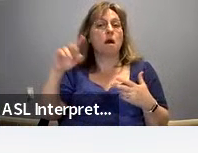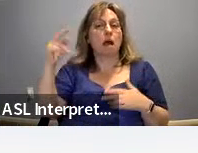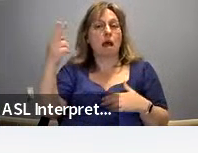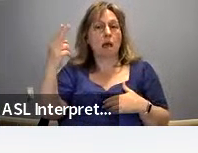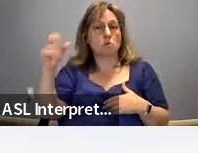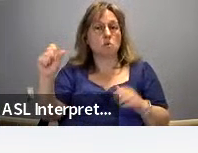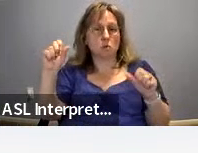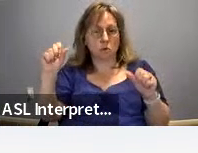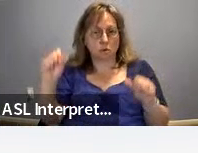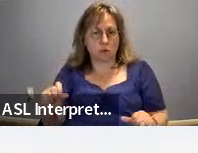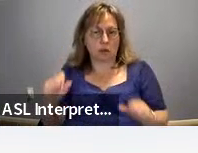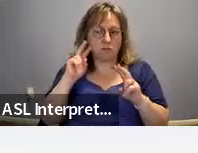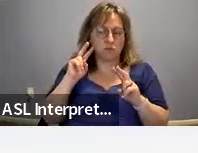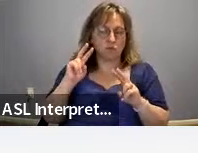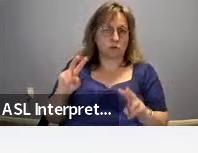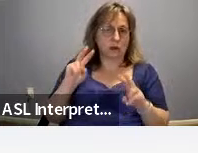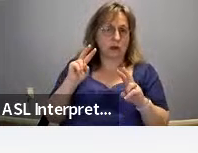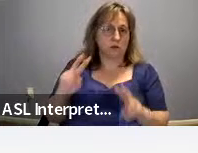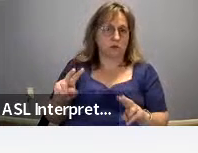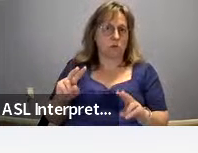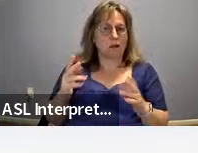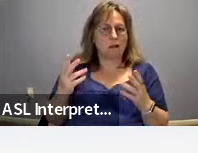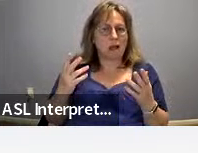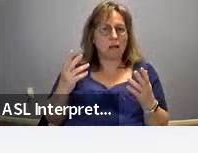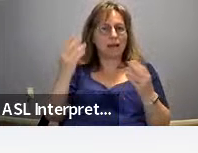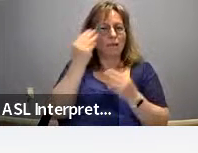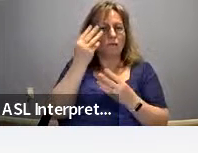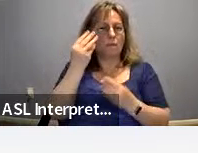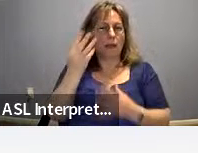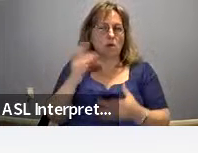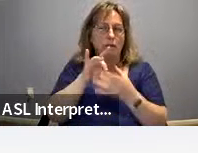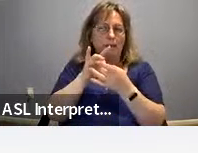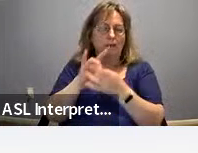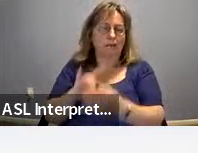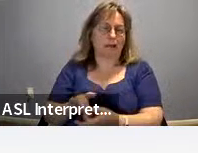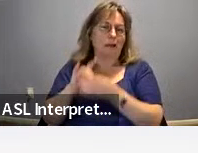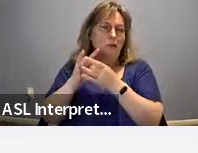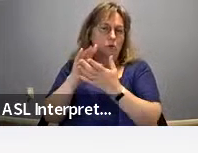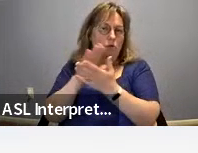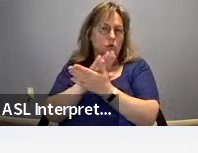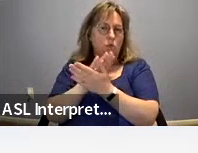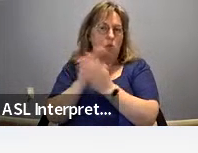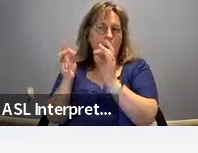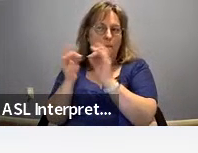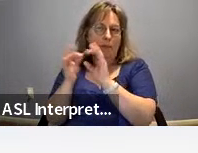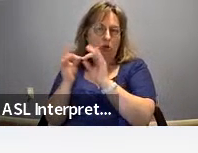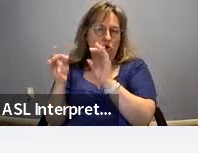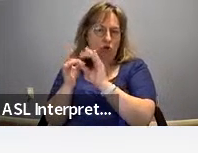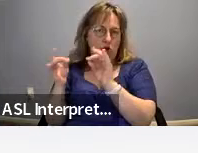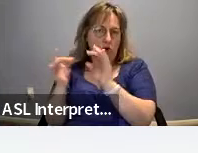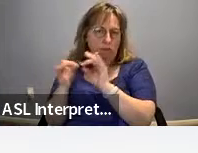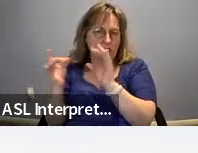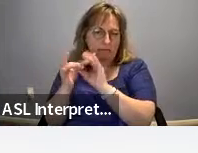Alert information. That is the information that connects to School Messenger, which is our mass communication tool.